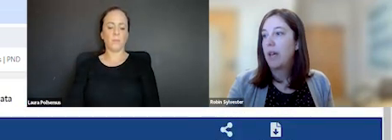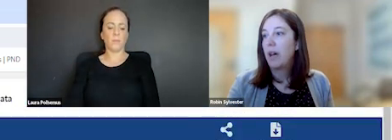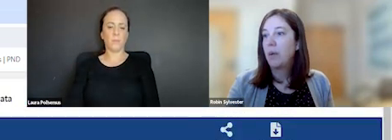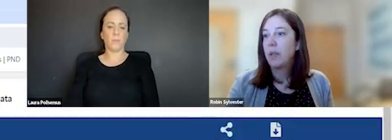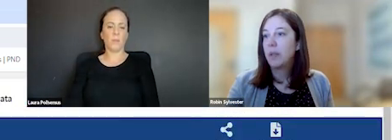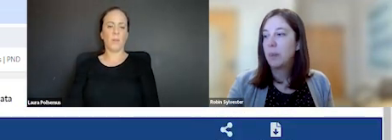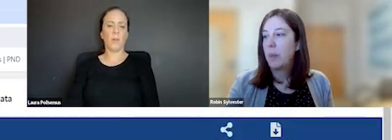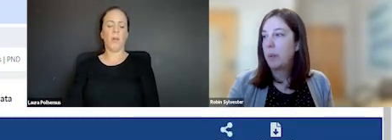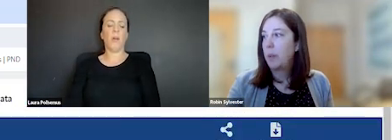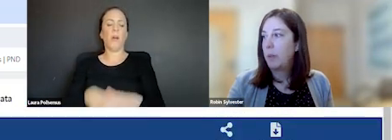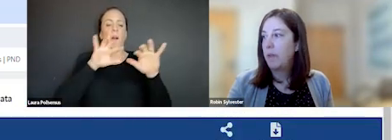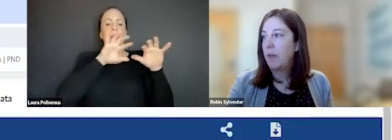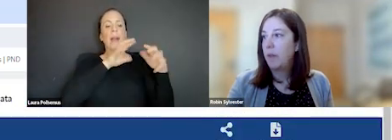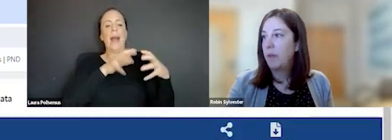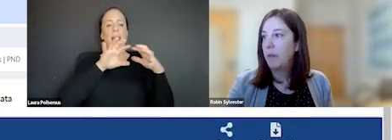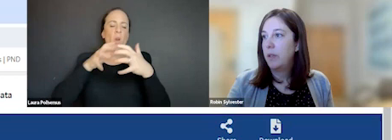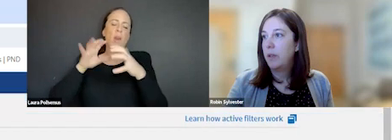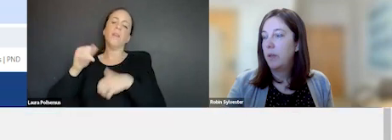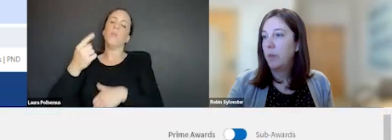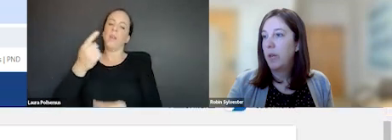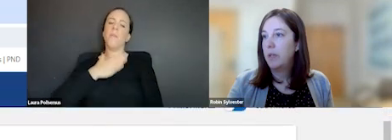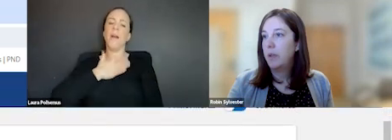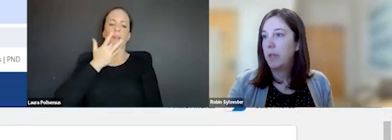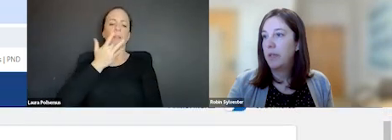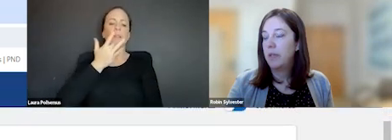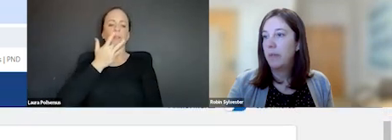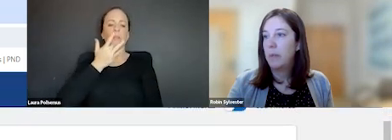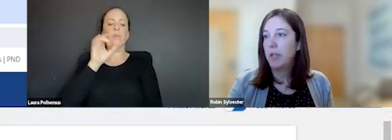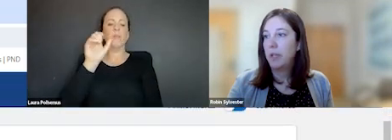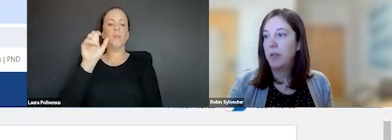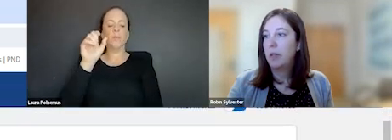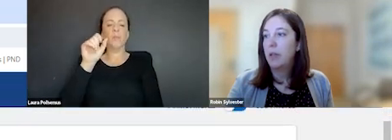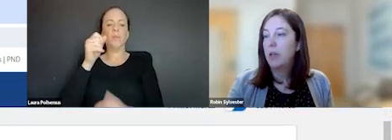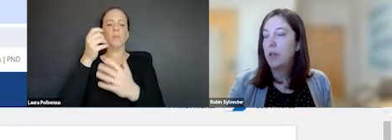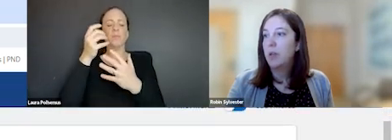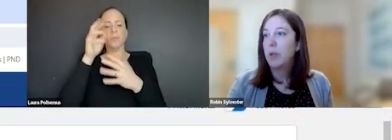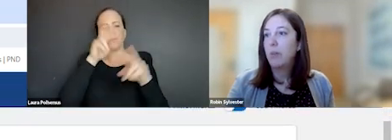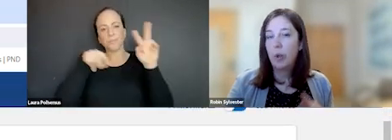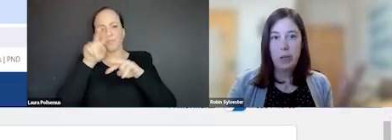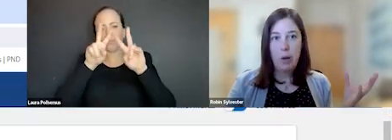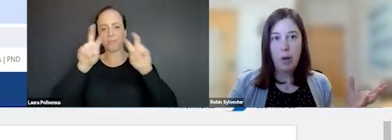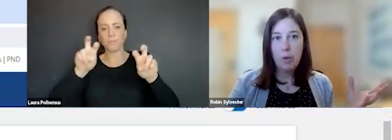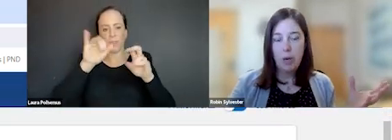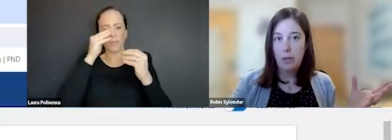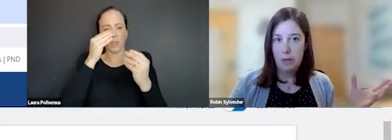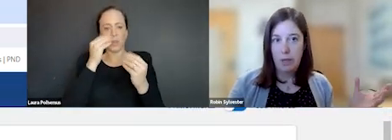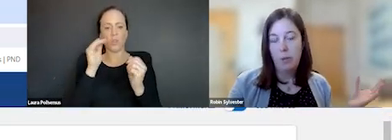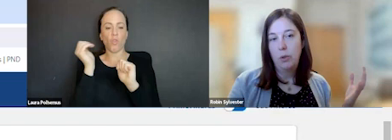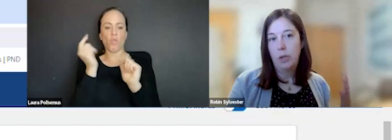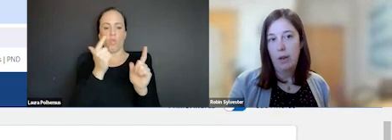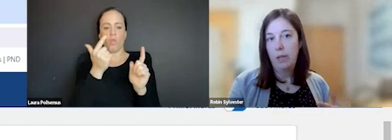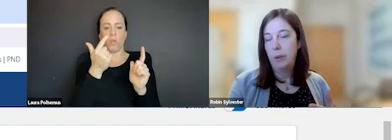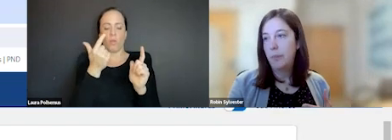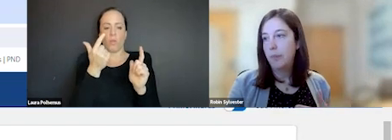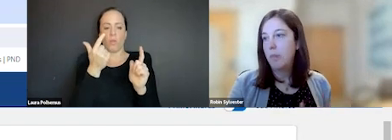And then categories is probably one of my favorite ways to look at this information. So again, we're looking at all grants that came